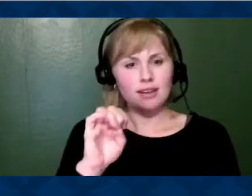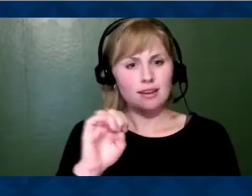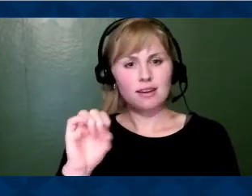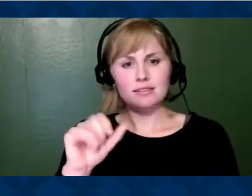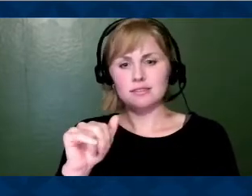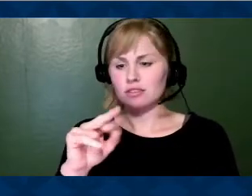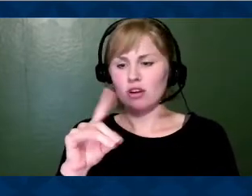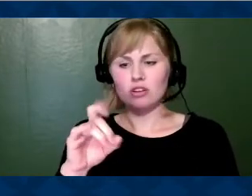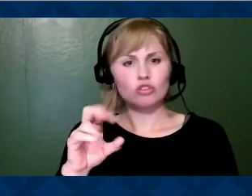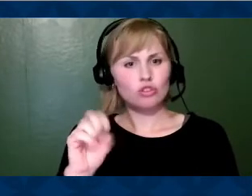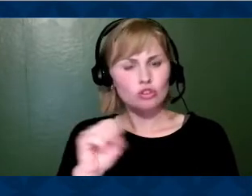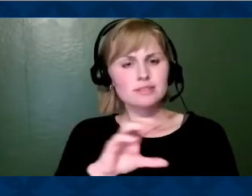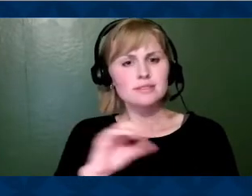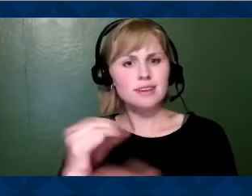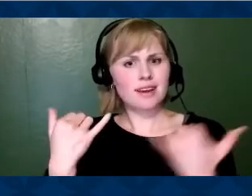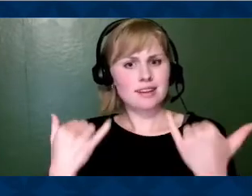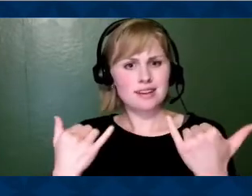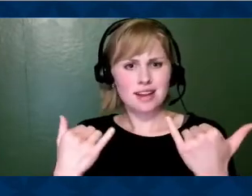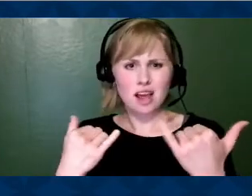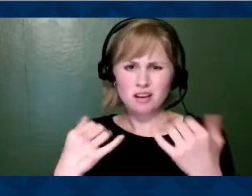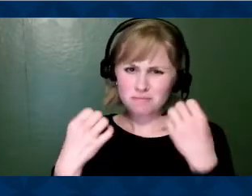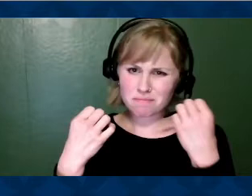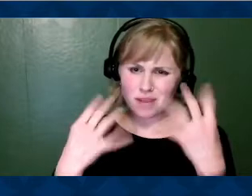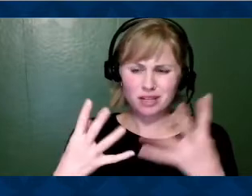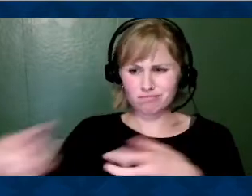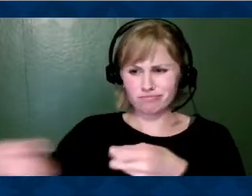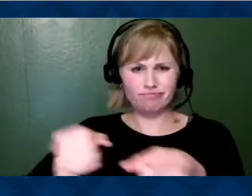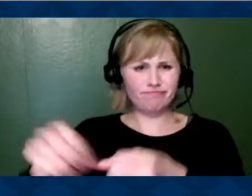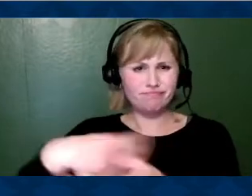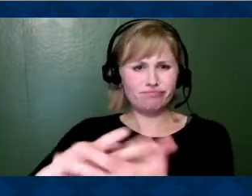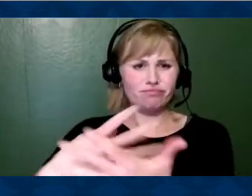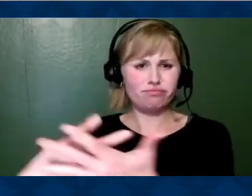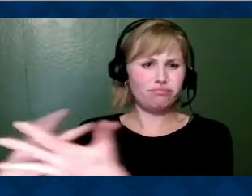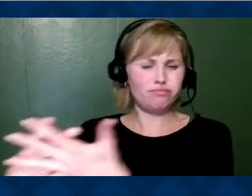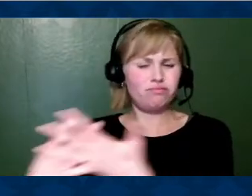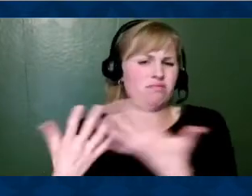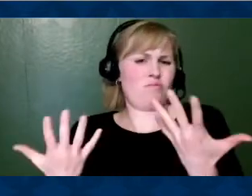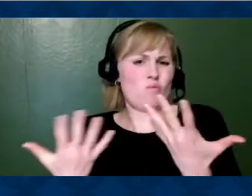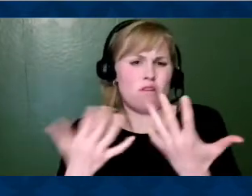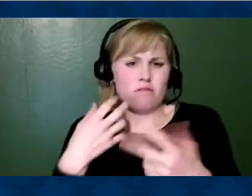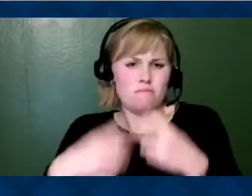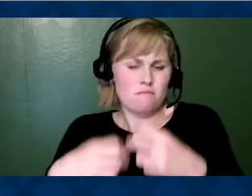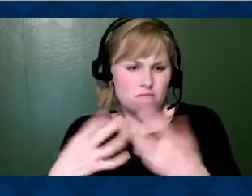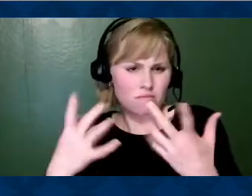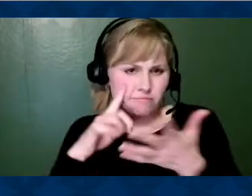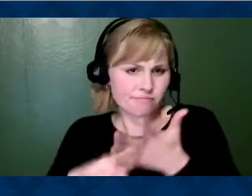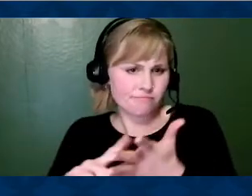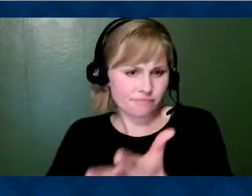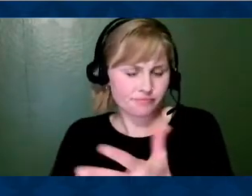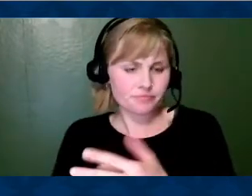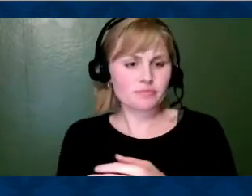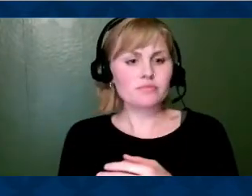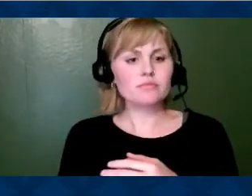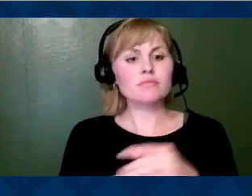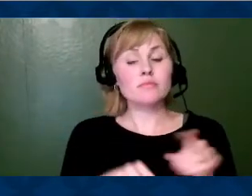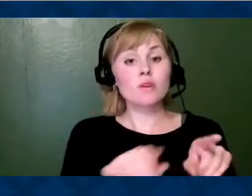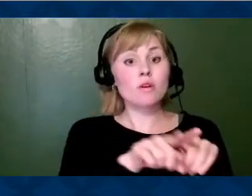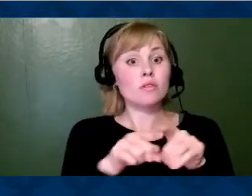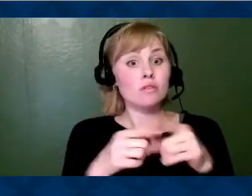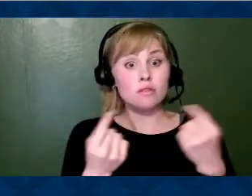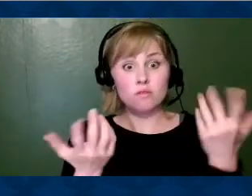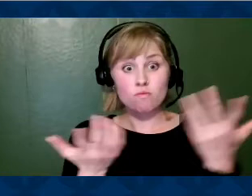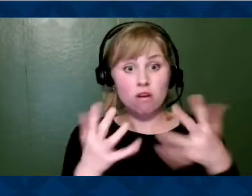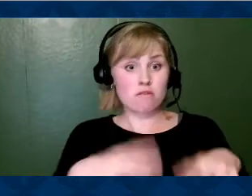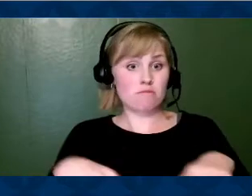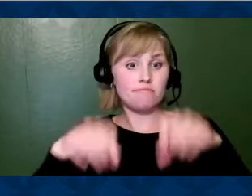Next slide, please. One of the things Ben does in terms of his administrative contributions at the law school is he runs our MOOC program.